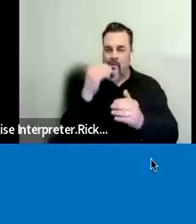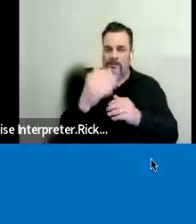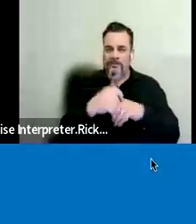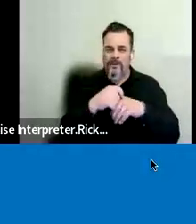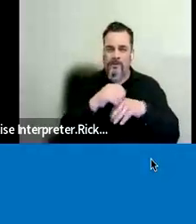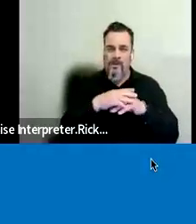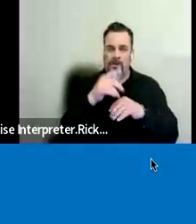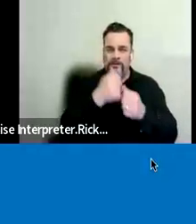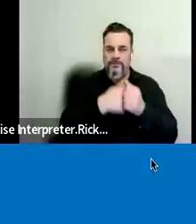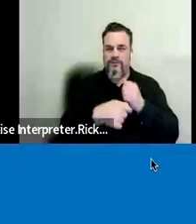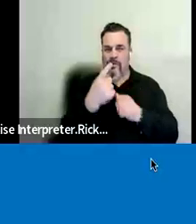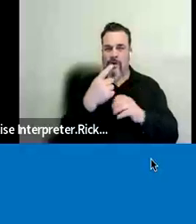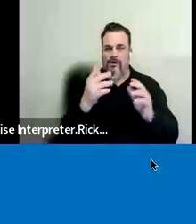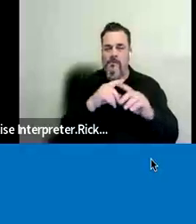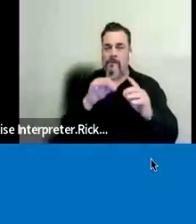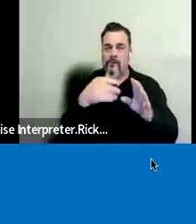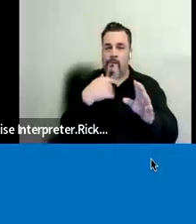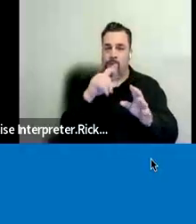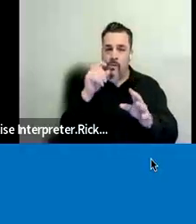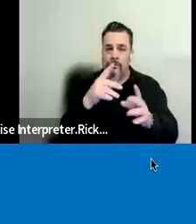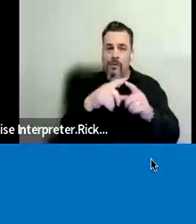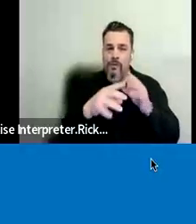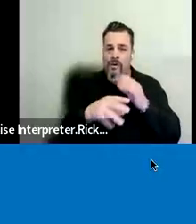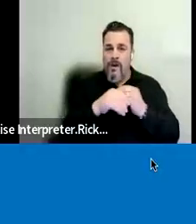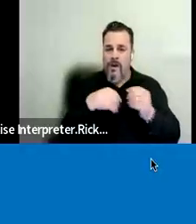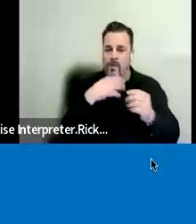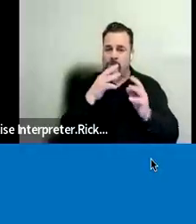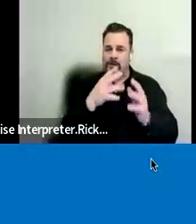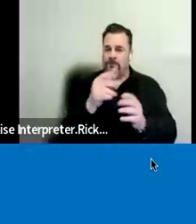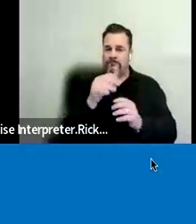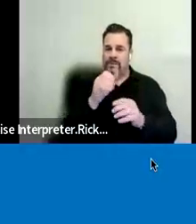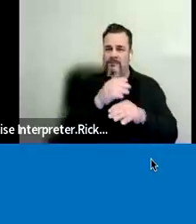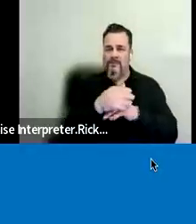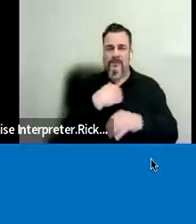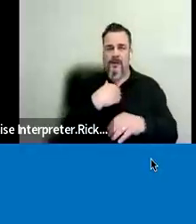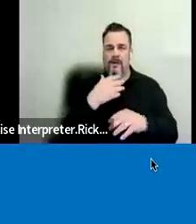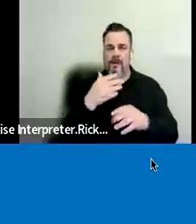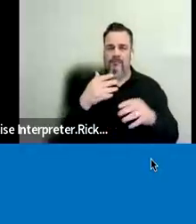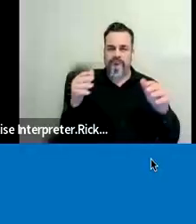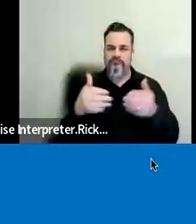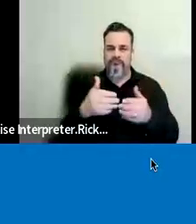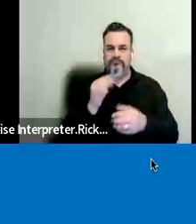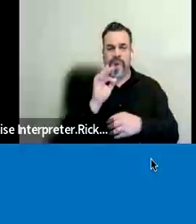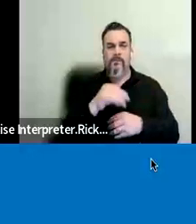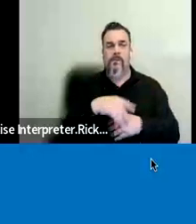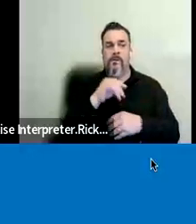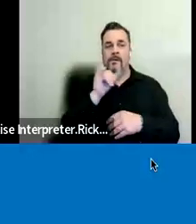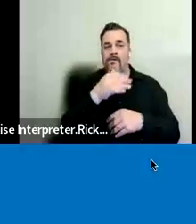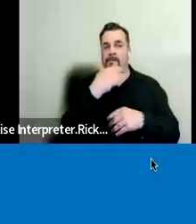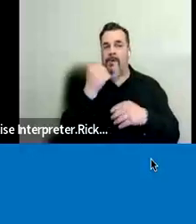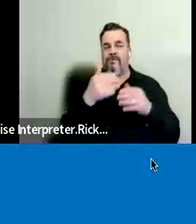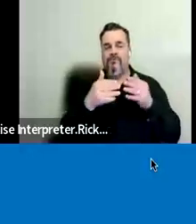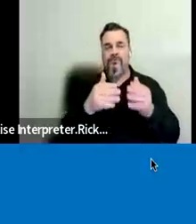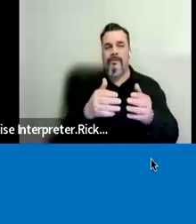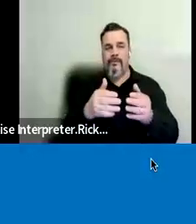because but if you have a question or want to add to it, I'll leave space after I introduce it. The best way to